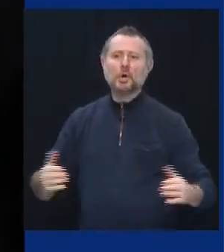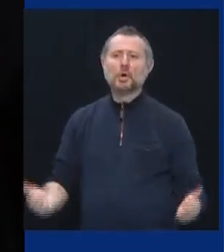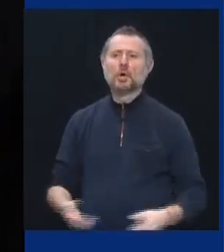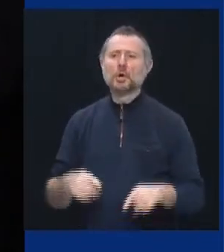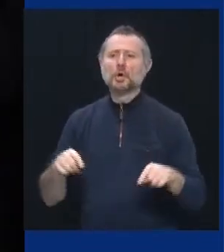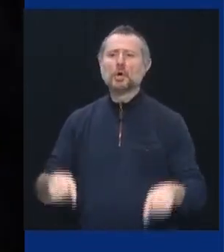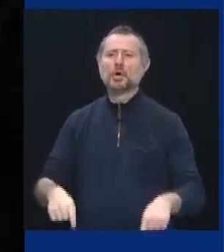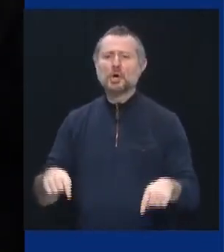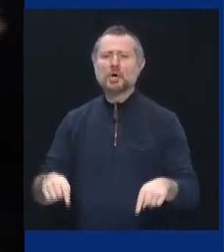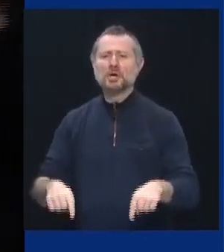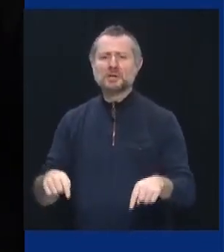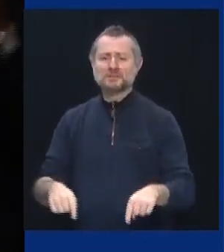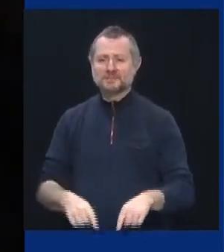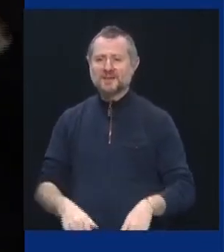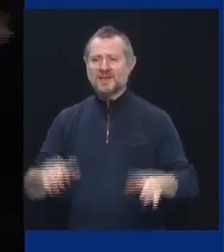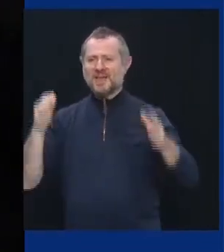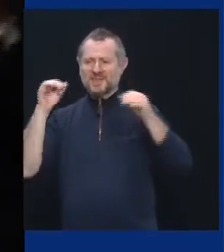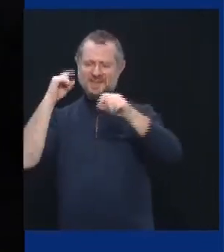here.